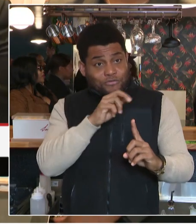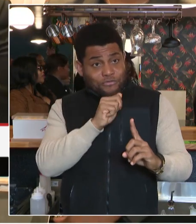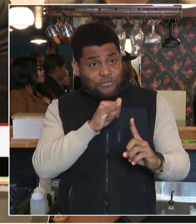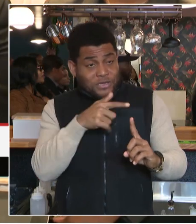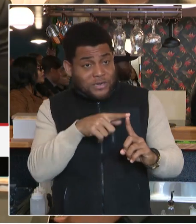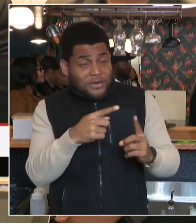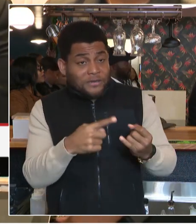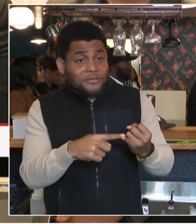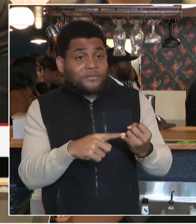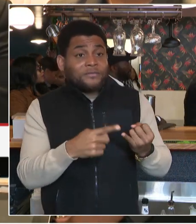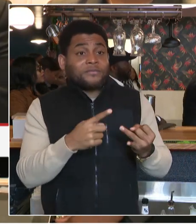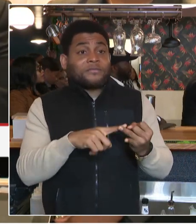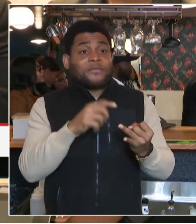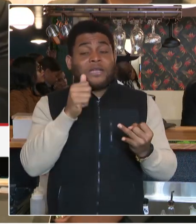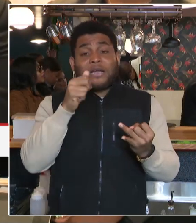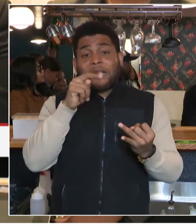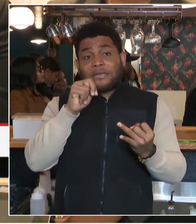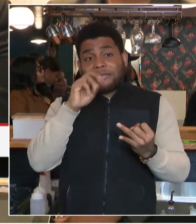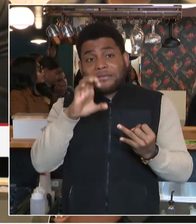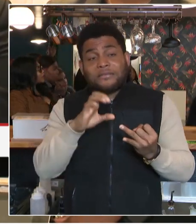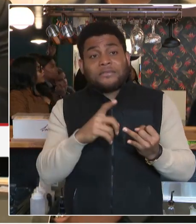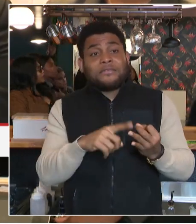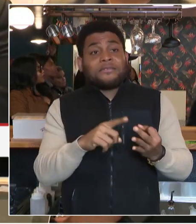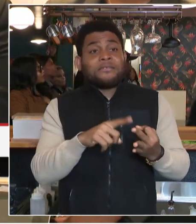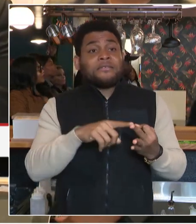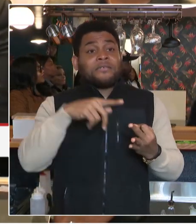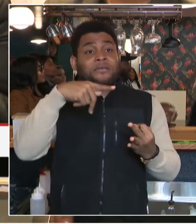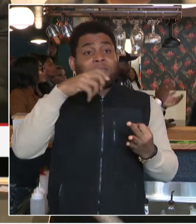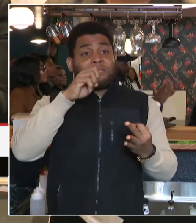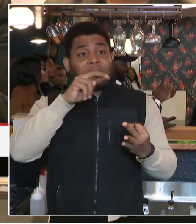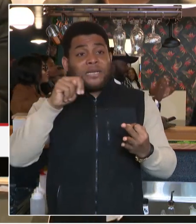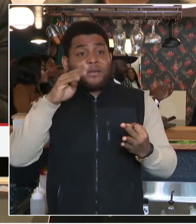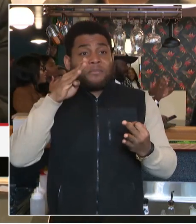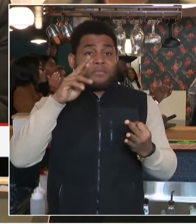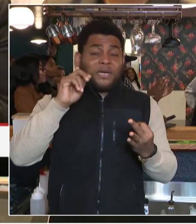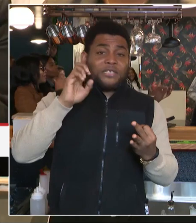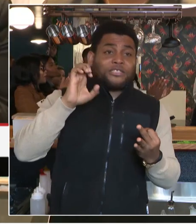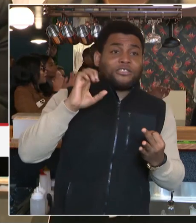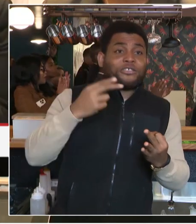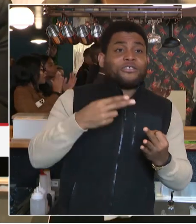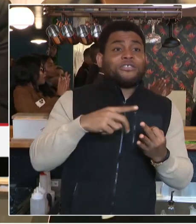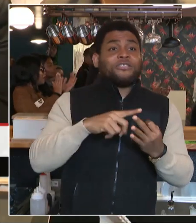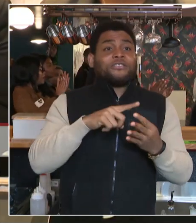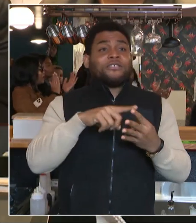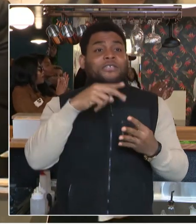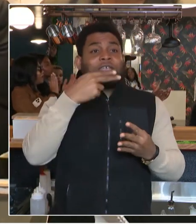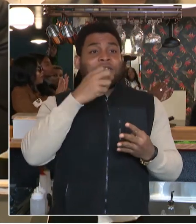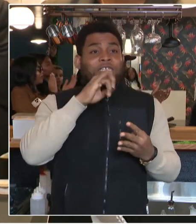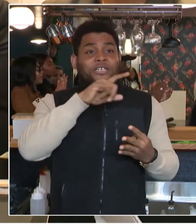Branch and Hillcrest when I say welcome. Give them another round of applause.